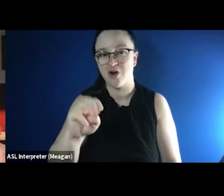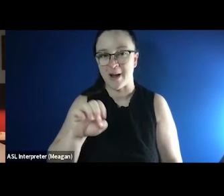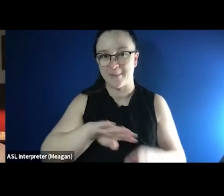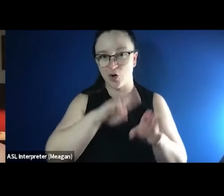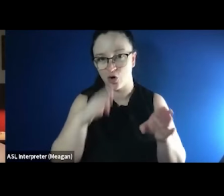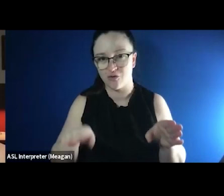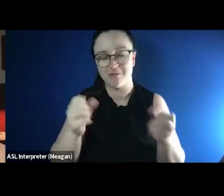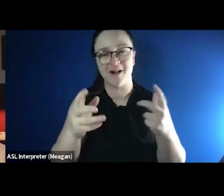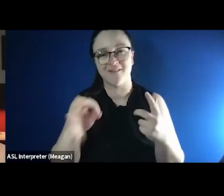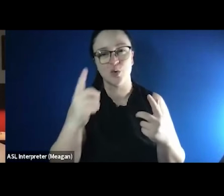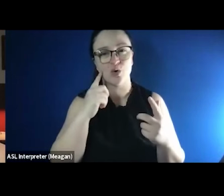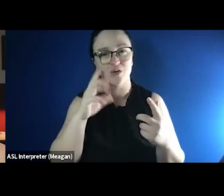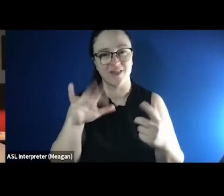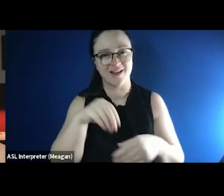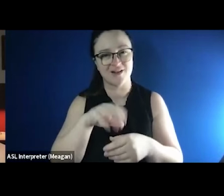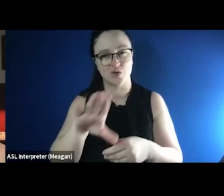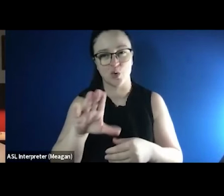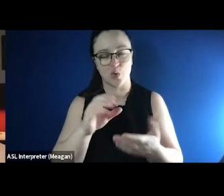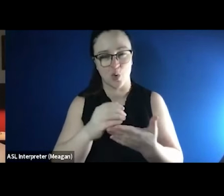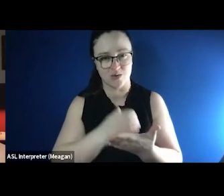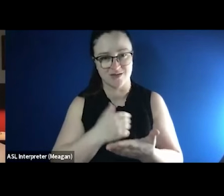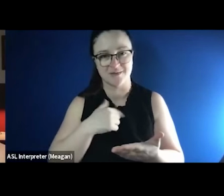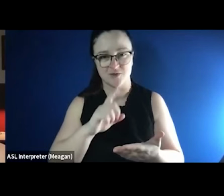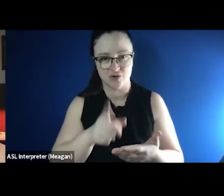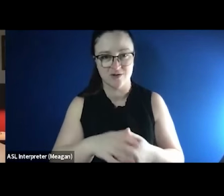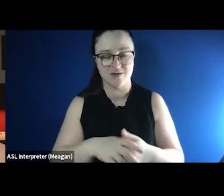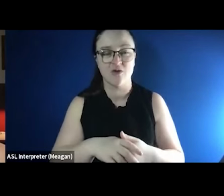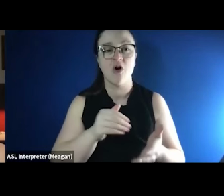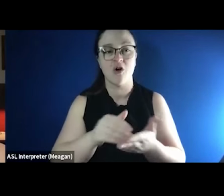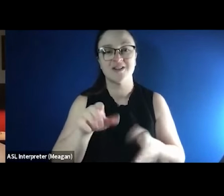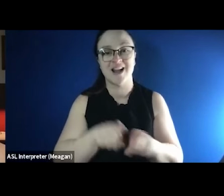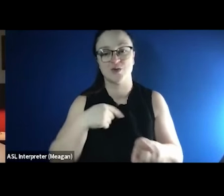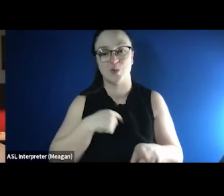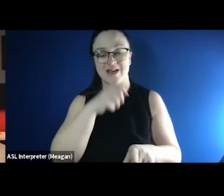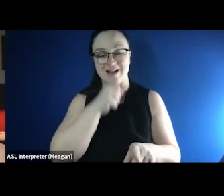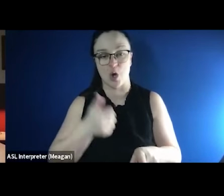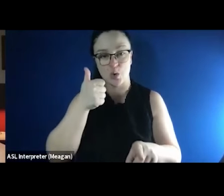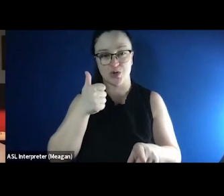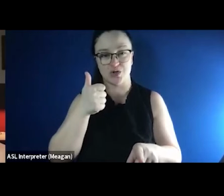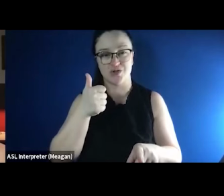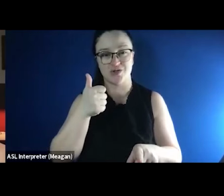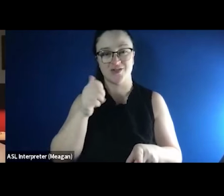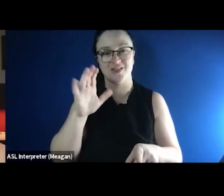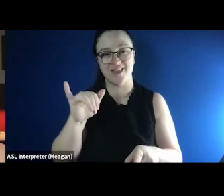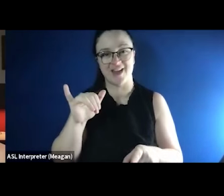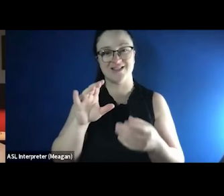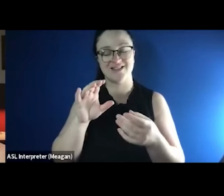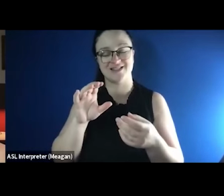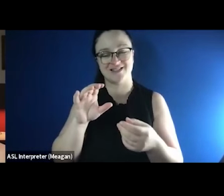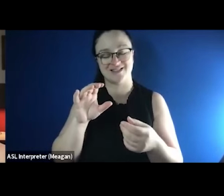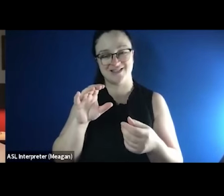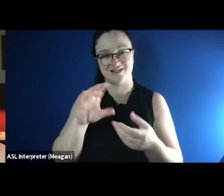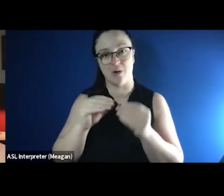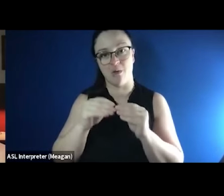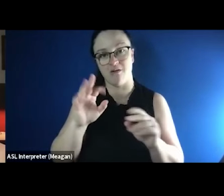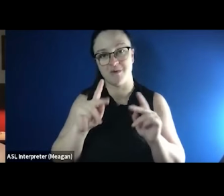we age, our likelihood of engaging in criminal behavior decreases. And so that's a longstanding finding in our field. This